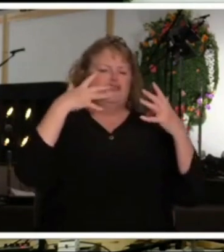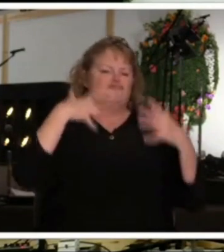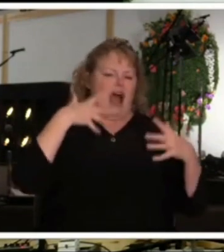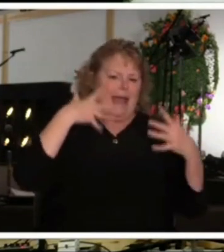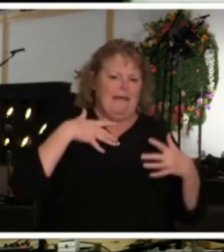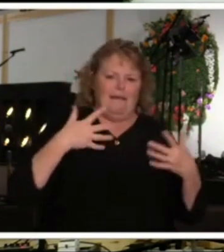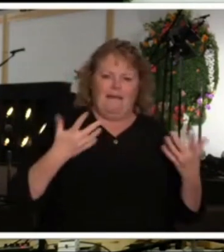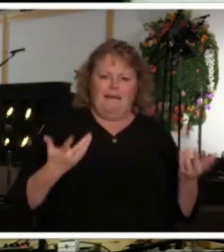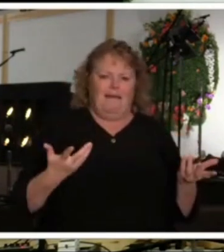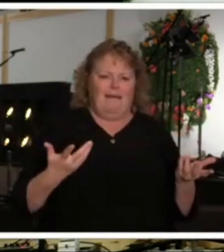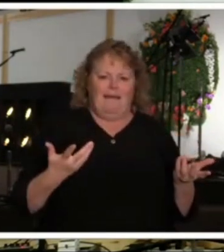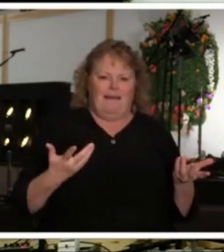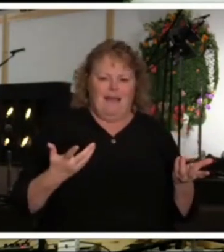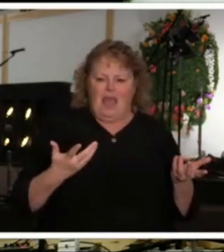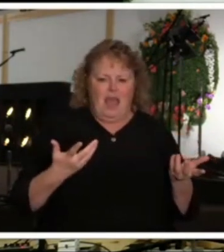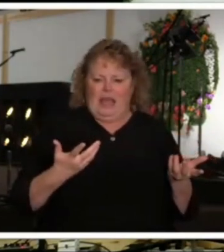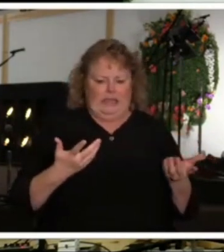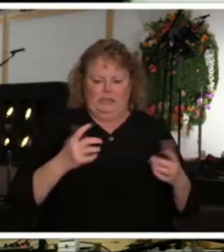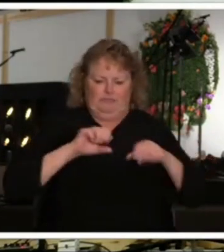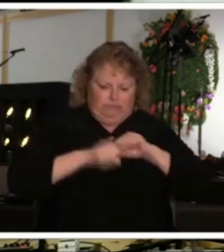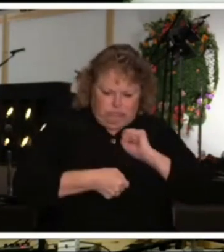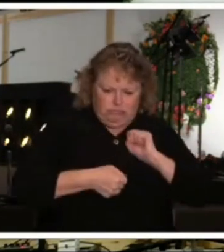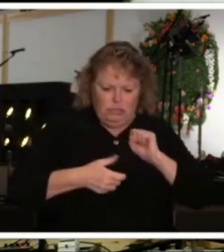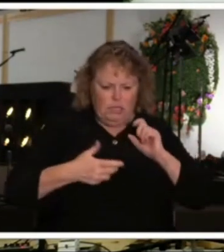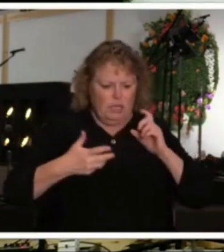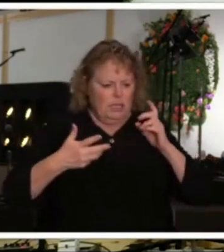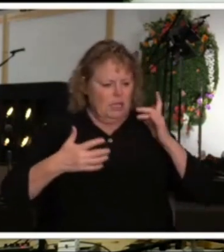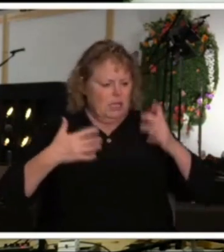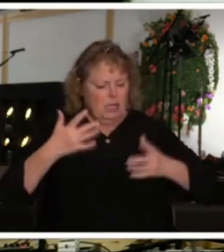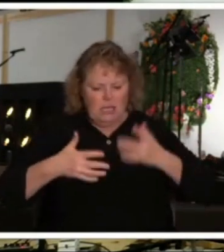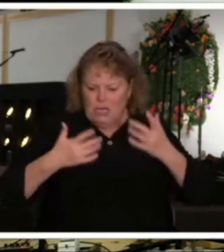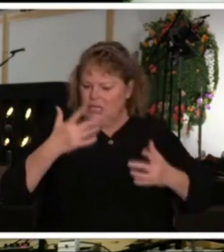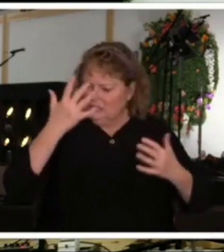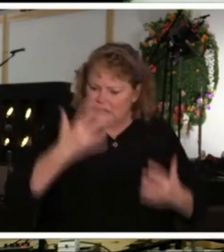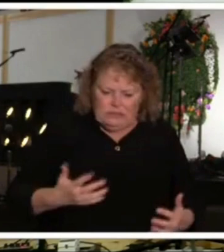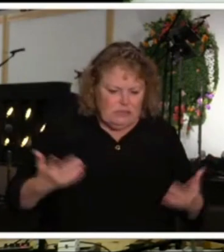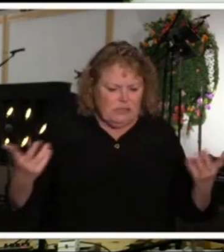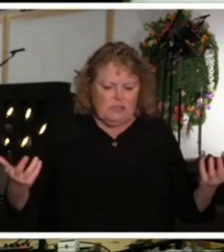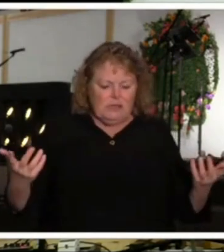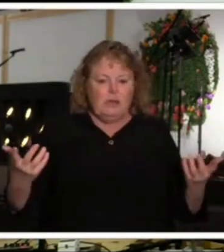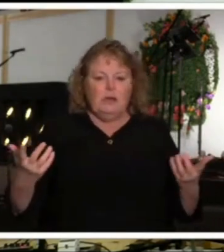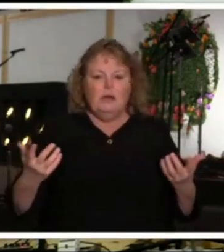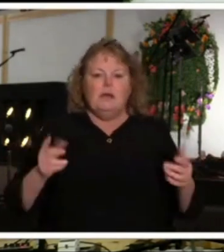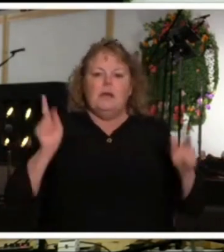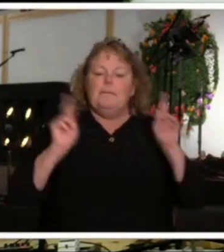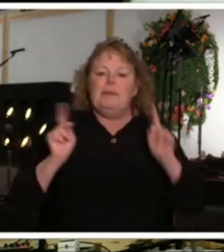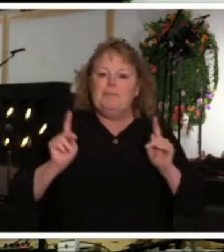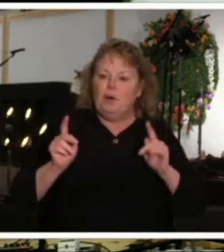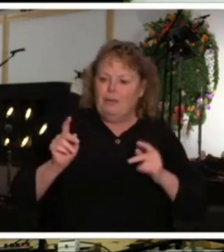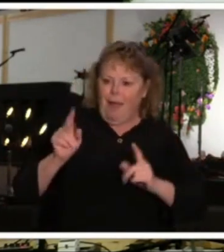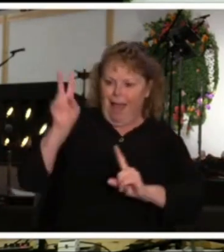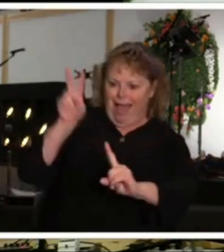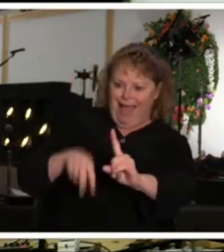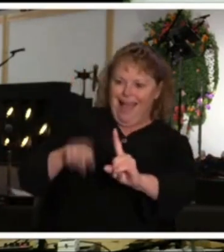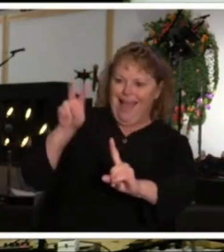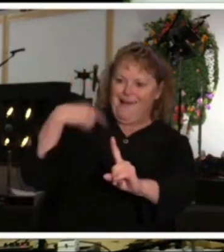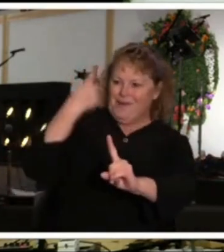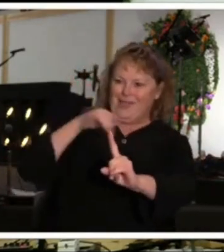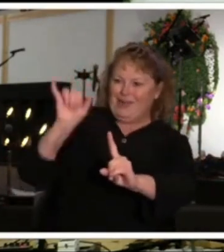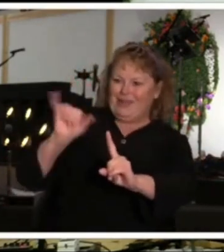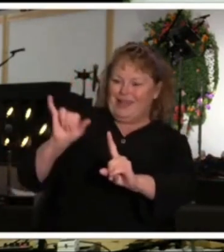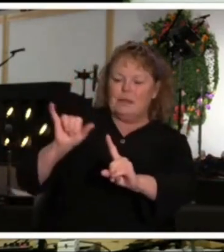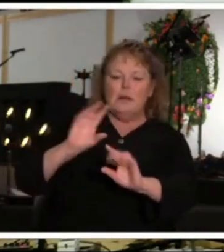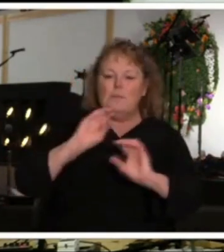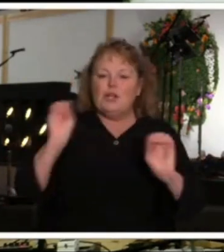athletes, identity problems. Because people have only looked at the outward things and no one has tried to minister to